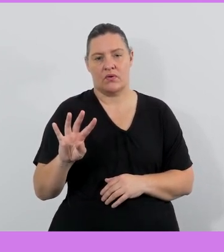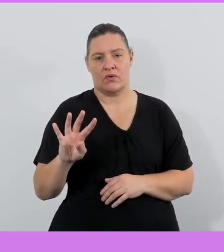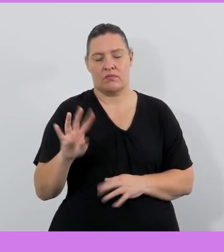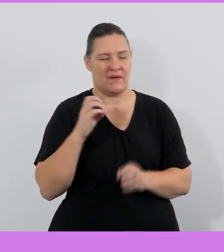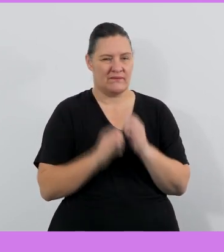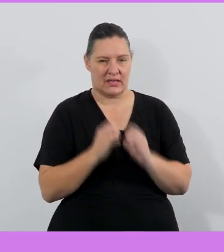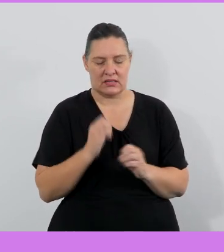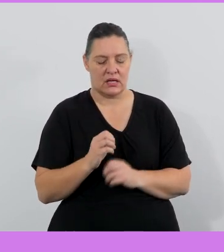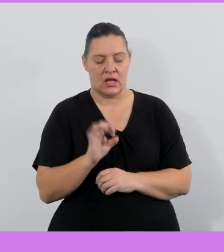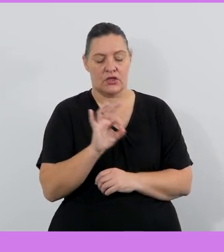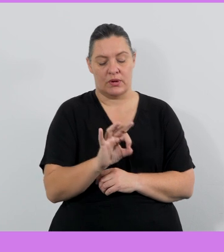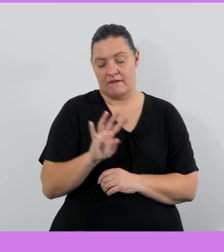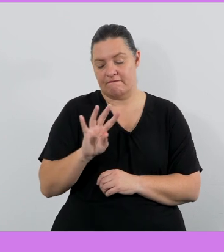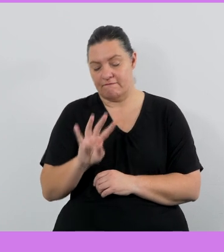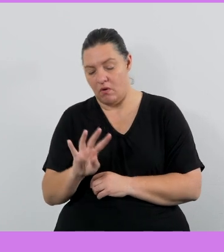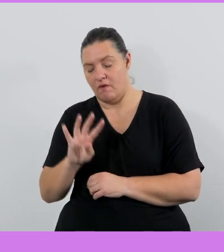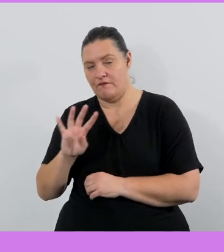Let me just fix this.